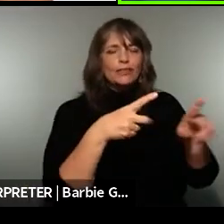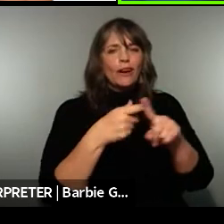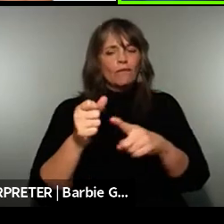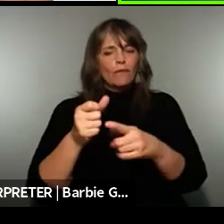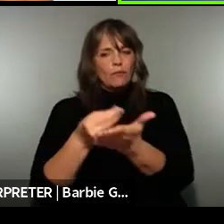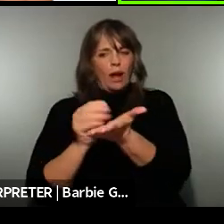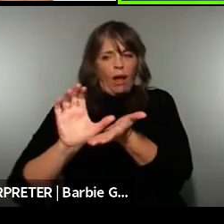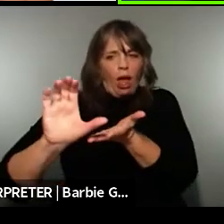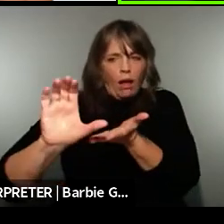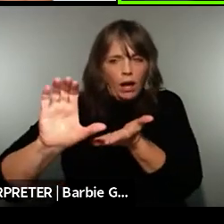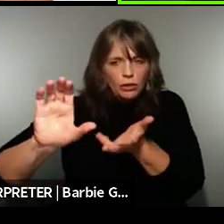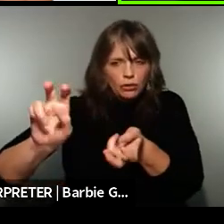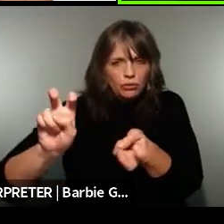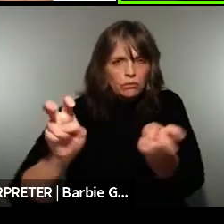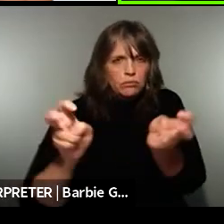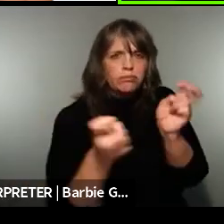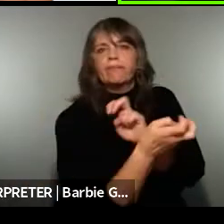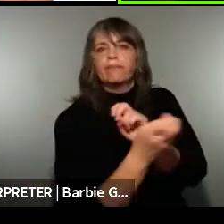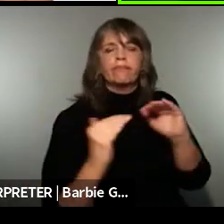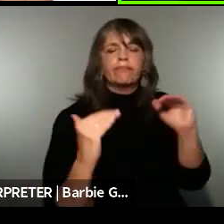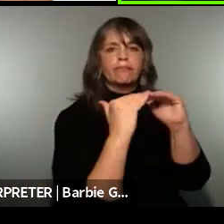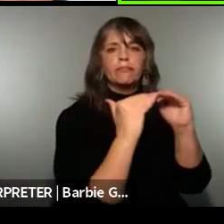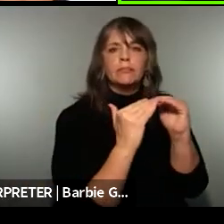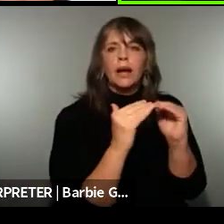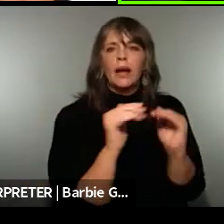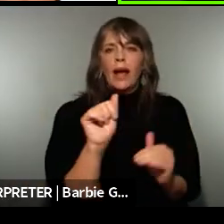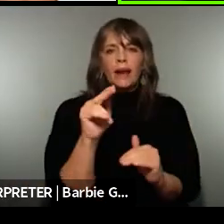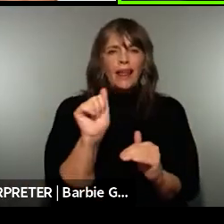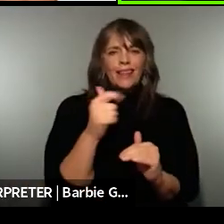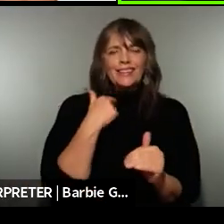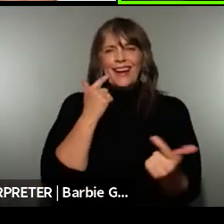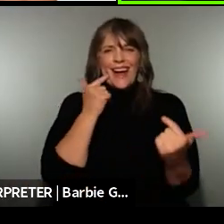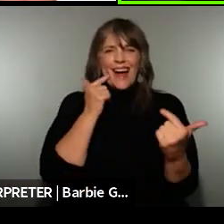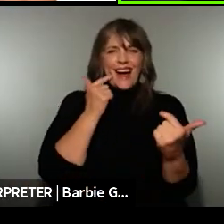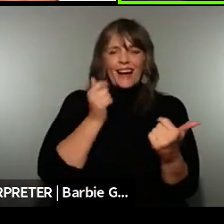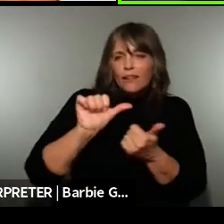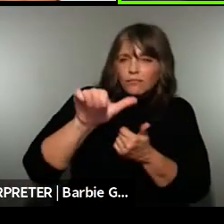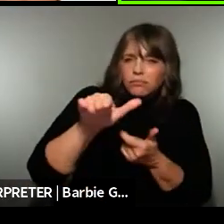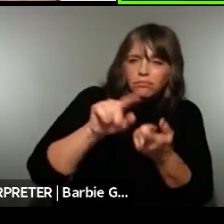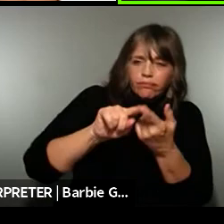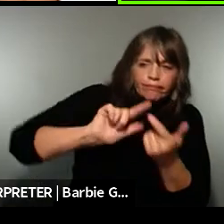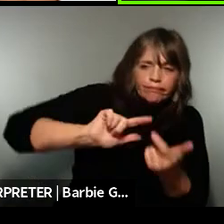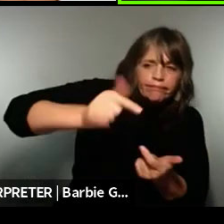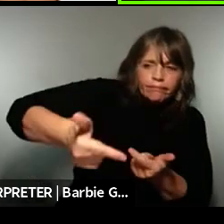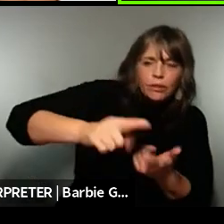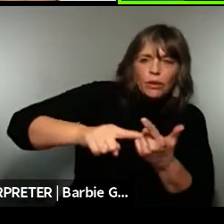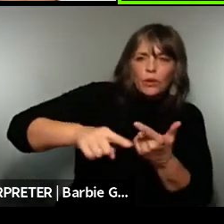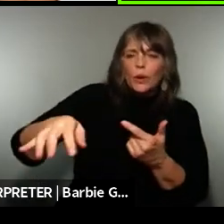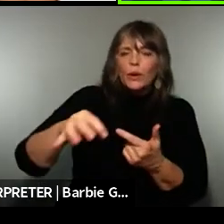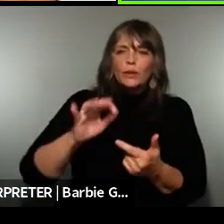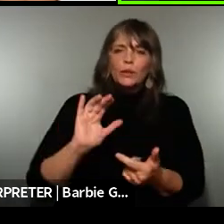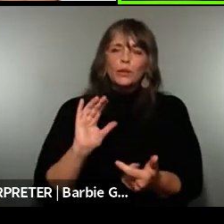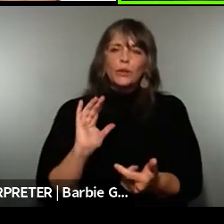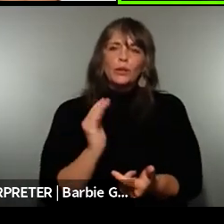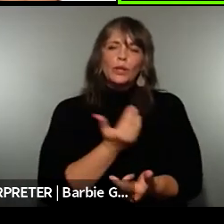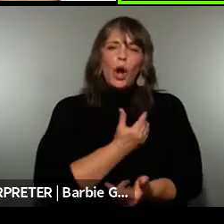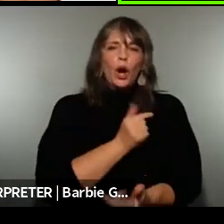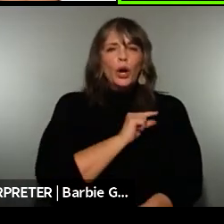Annalisa, I'm gonna throw it over to you as our like resident queen just